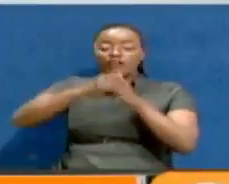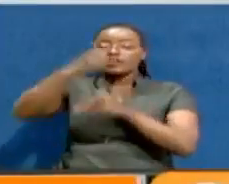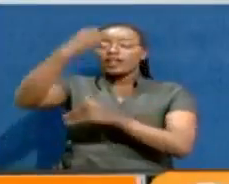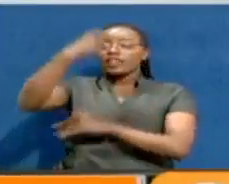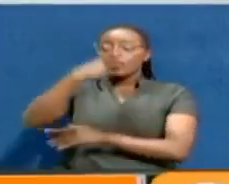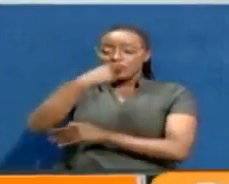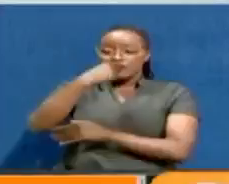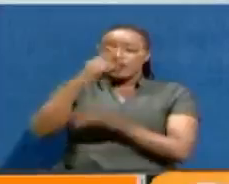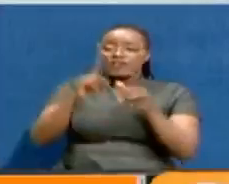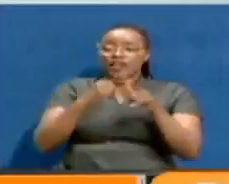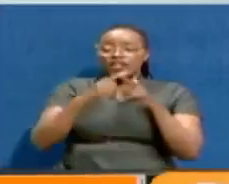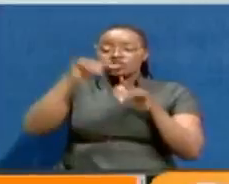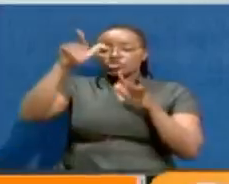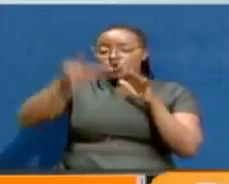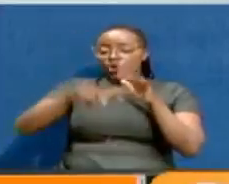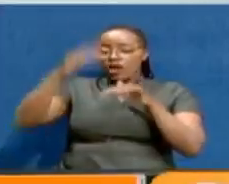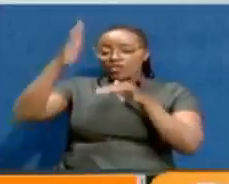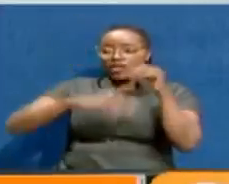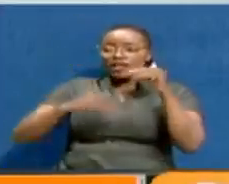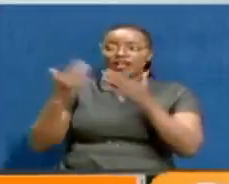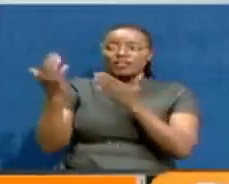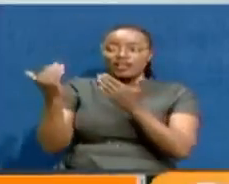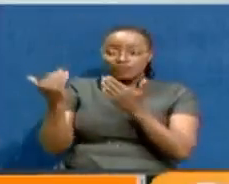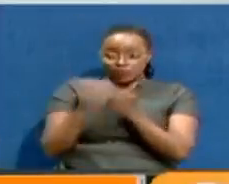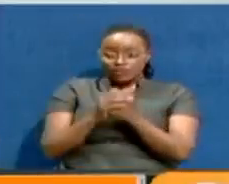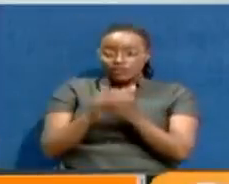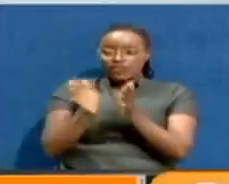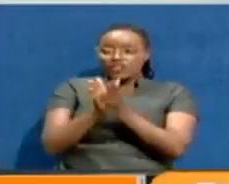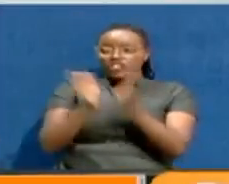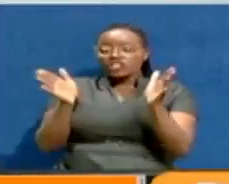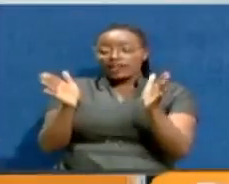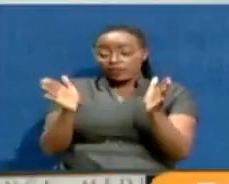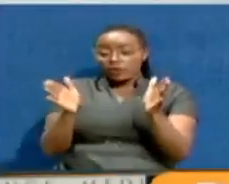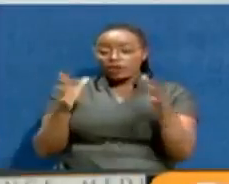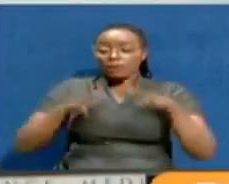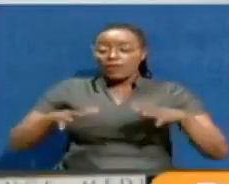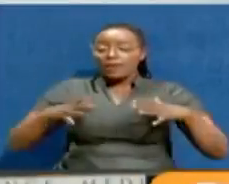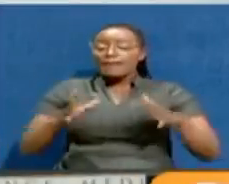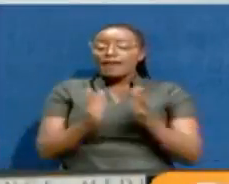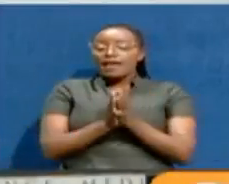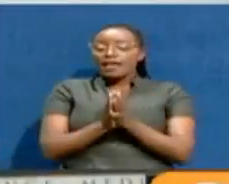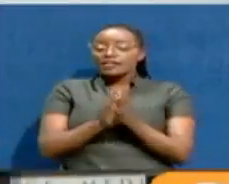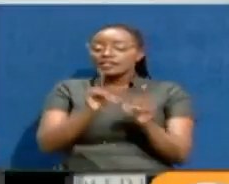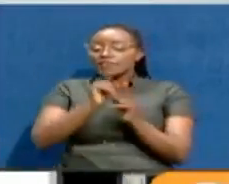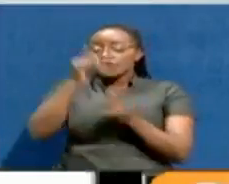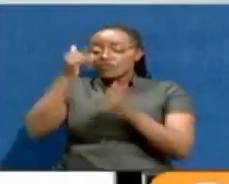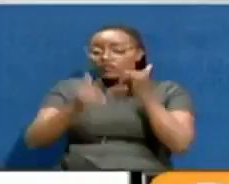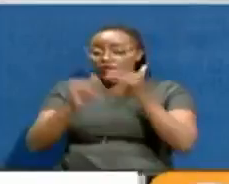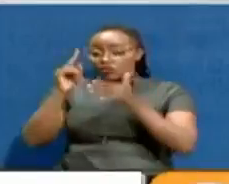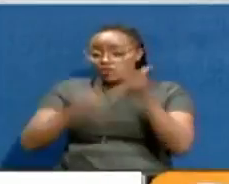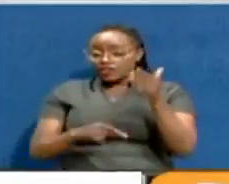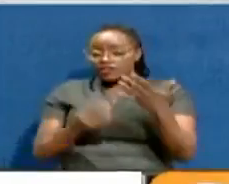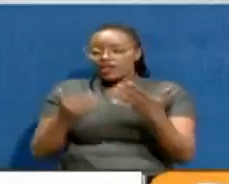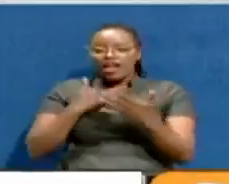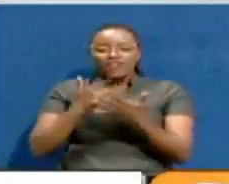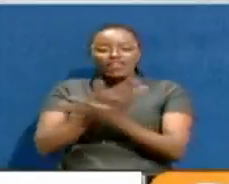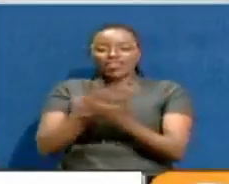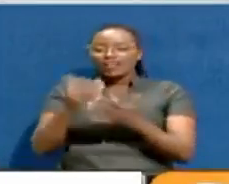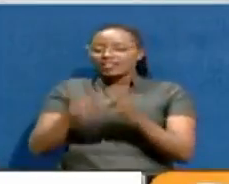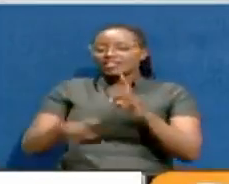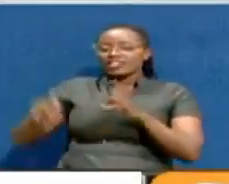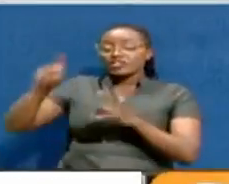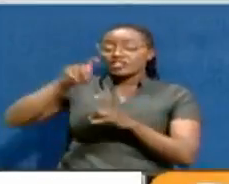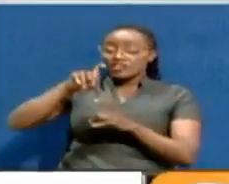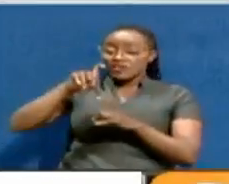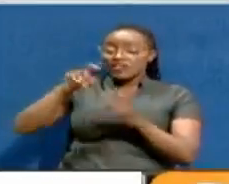vaccination is lower than the expected in the general population, and PRAC has concluded that there is no